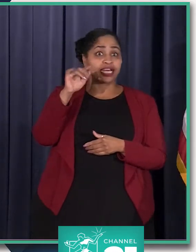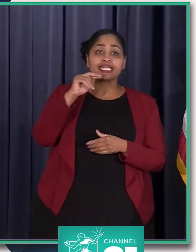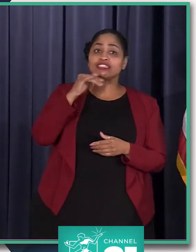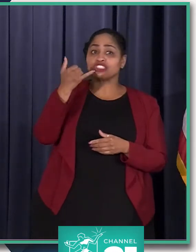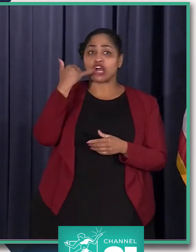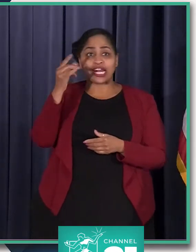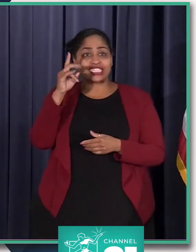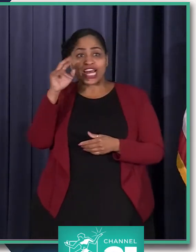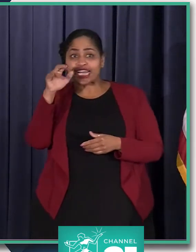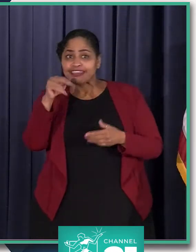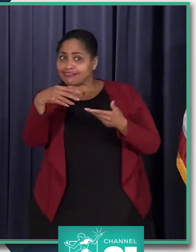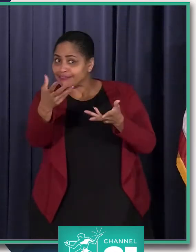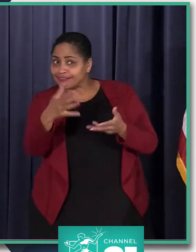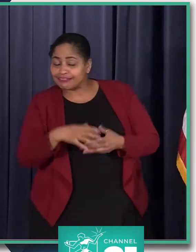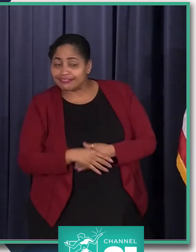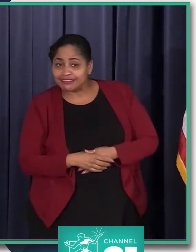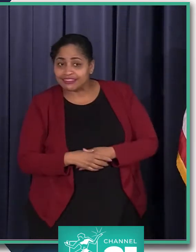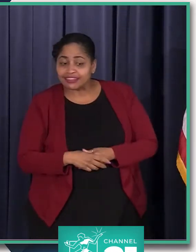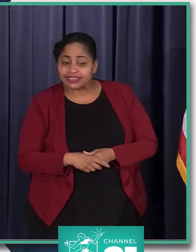ahead.